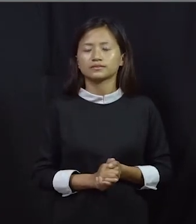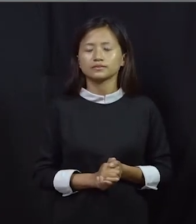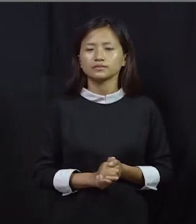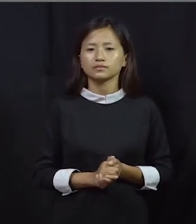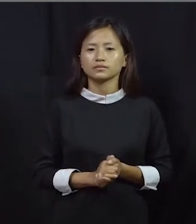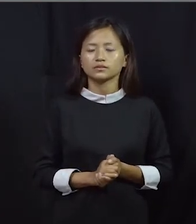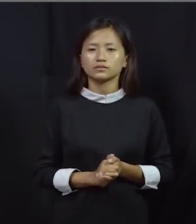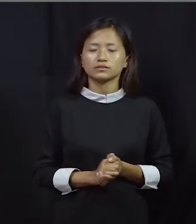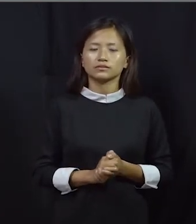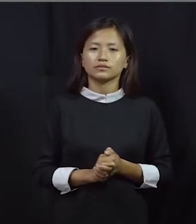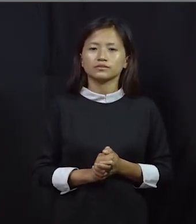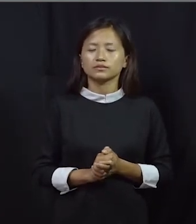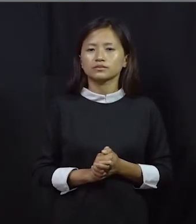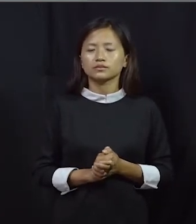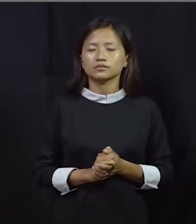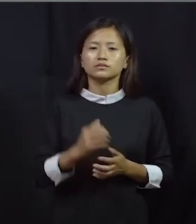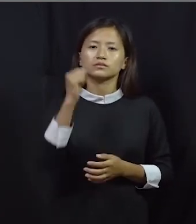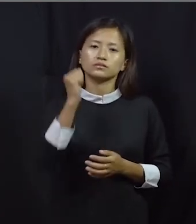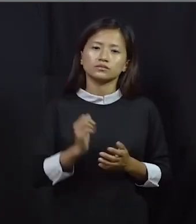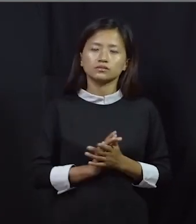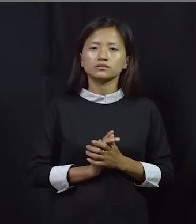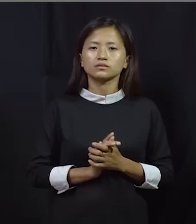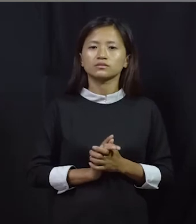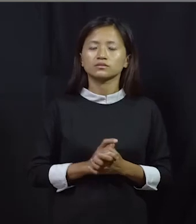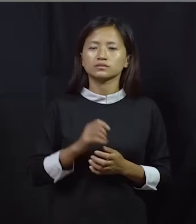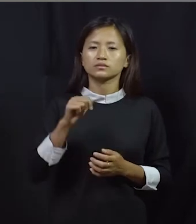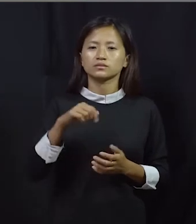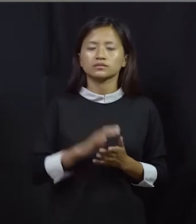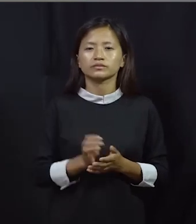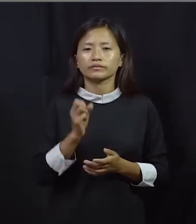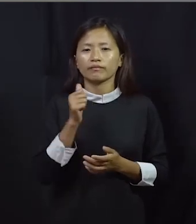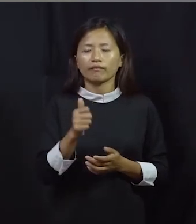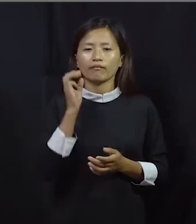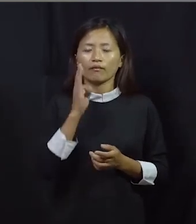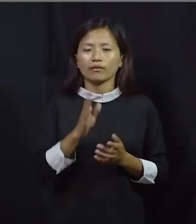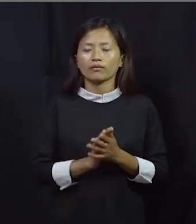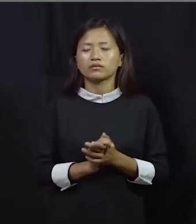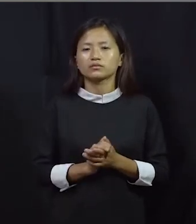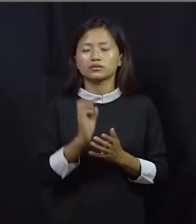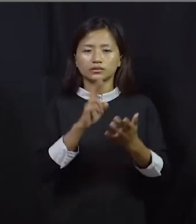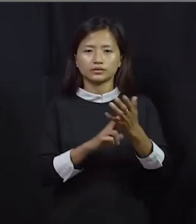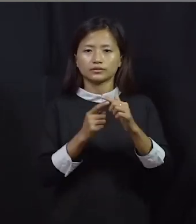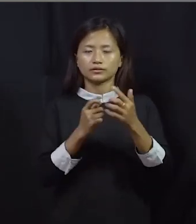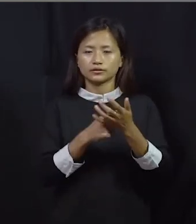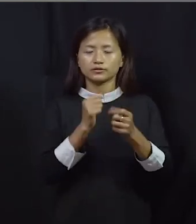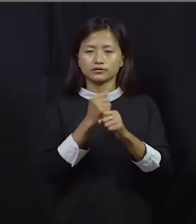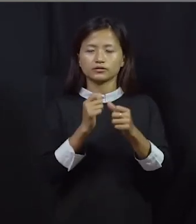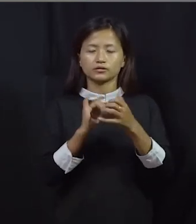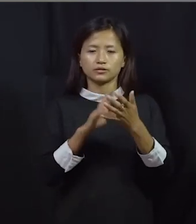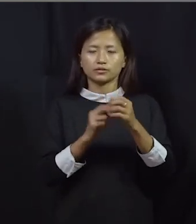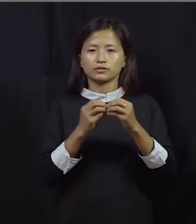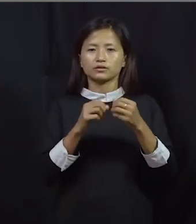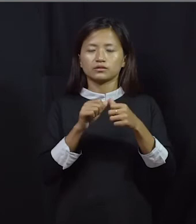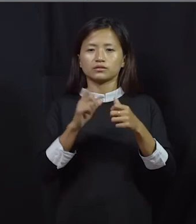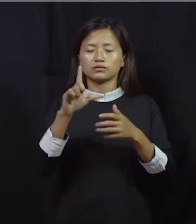they have a good reputation. So this goodwill is an intangible asset, but not a fictitious asset.